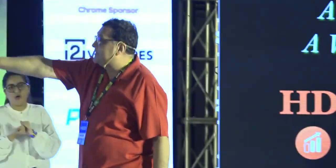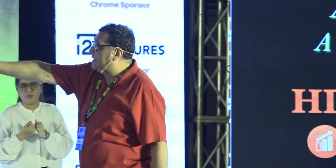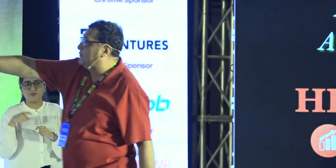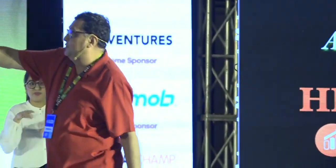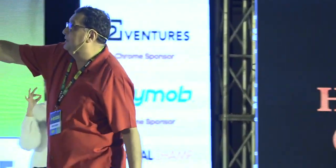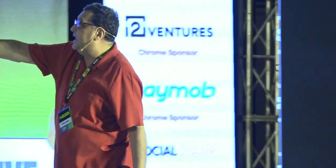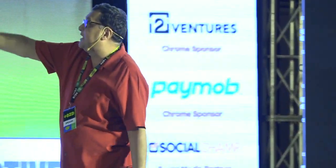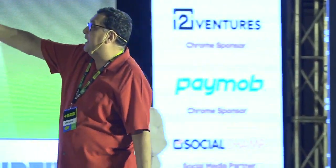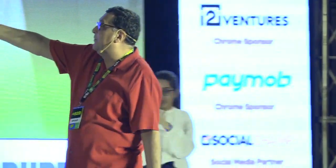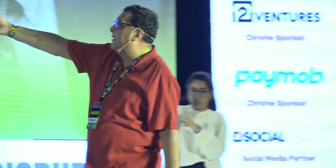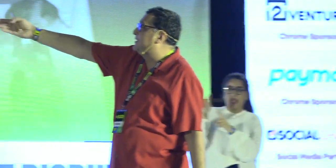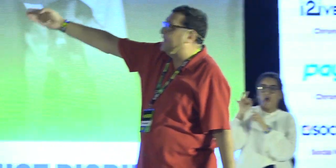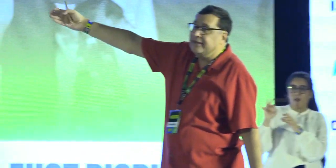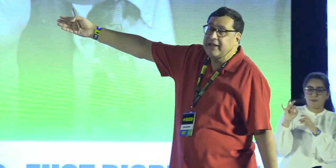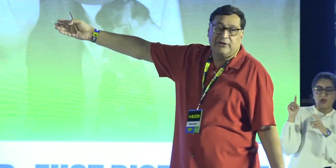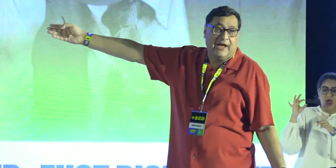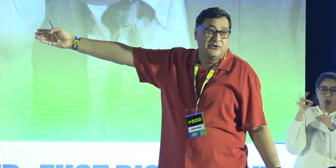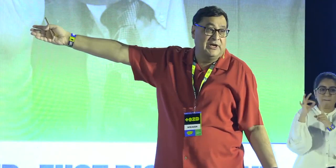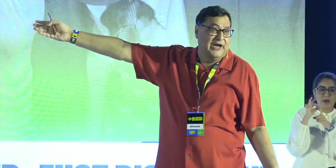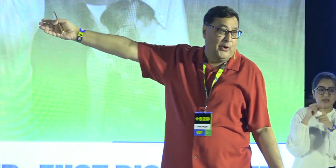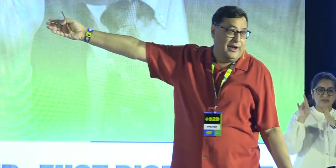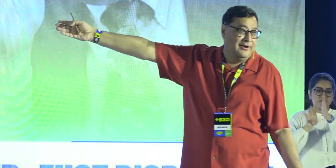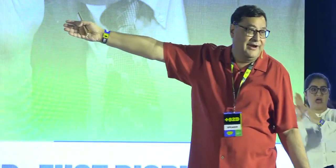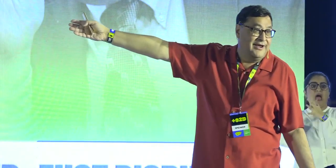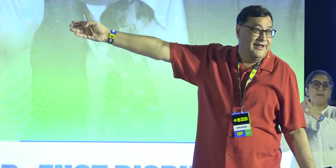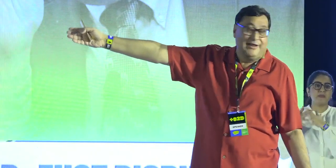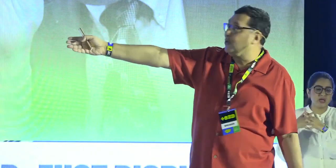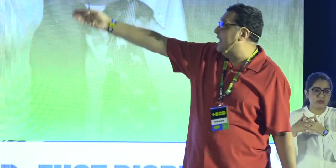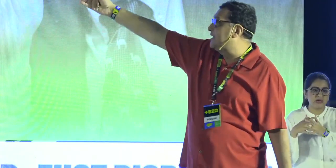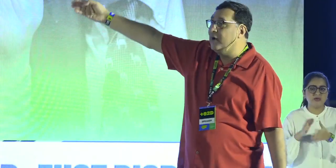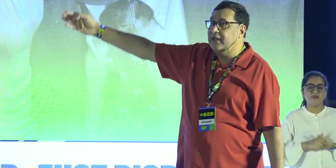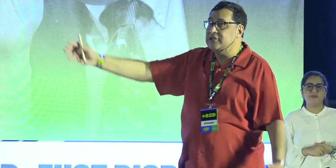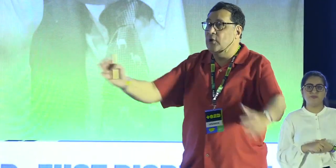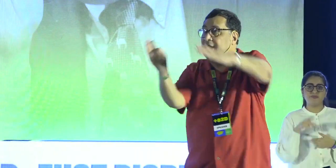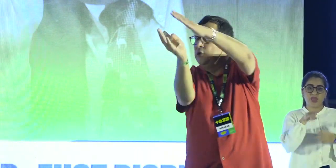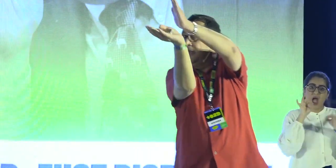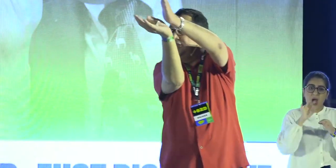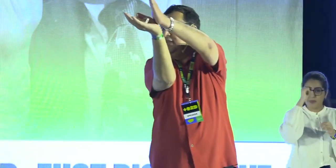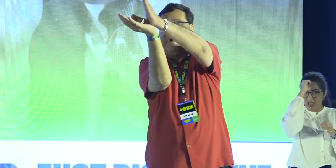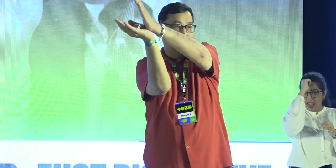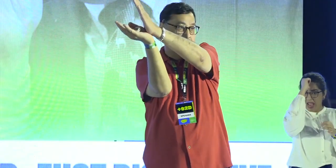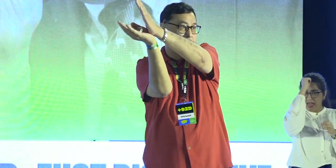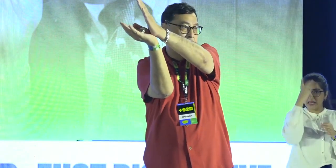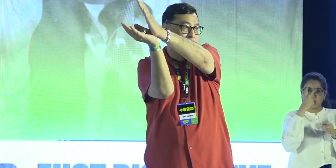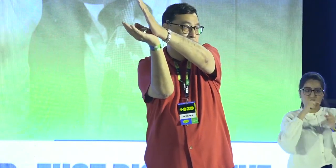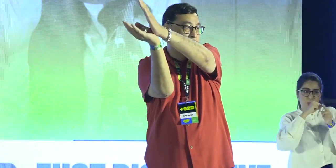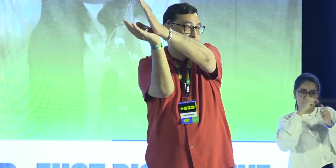Pakistan. Pakistan ko gauge karne ka hamare paas ek hi tarika hota hai. How is India doing? Right? So that's how India is doing, and you can see the